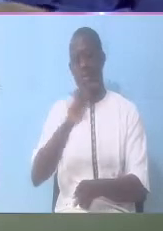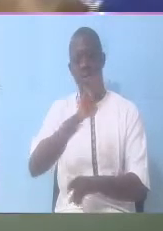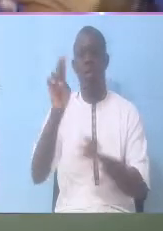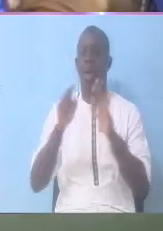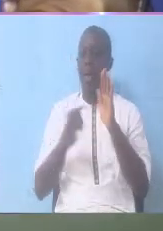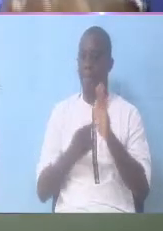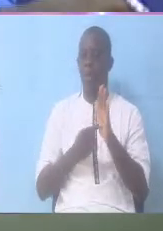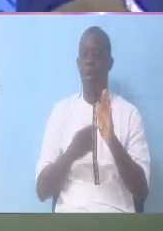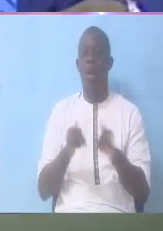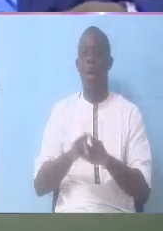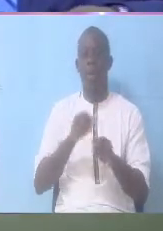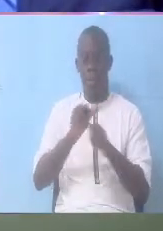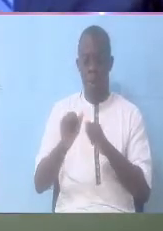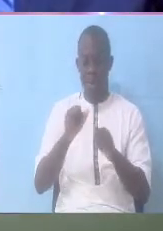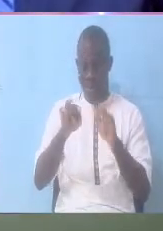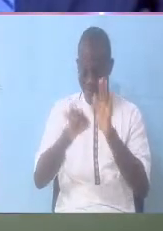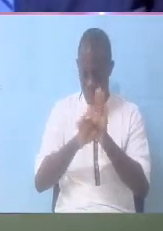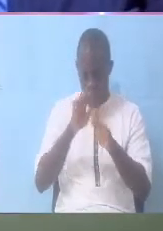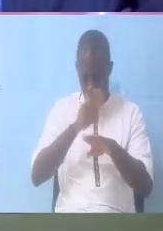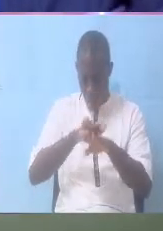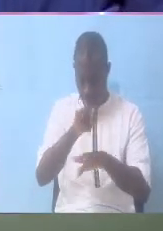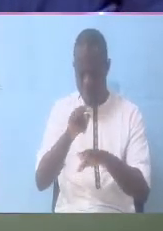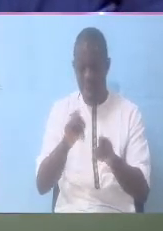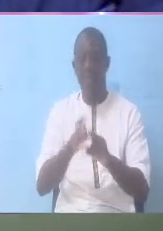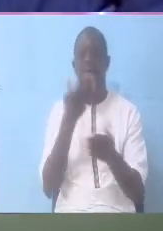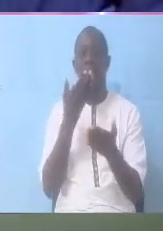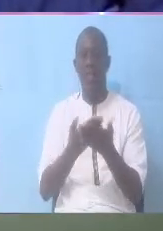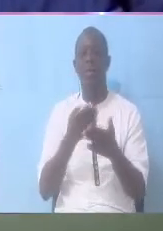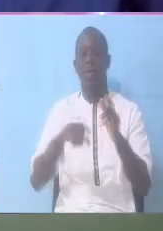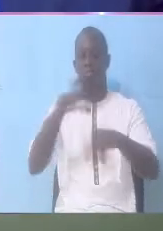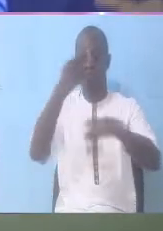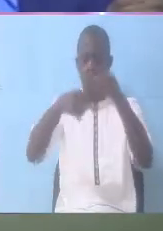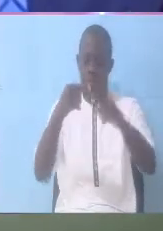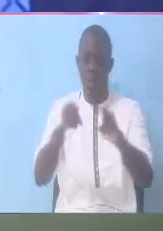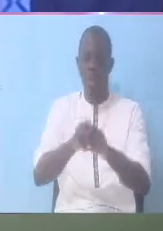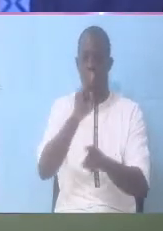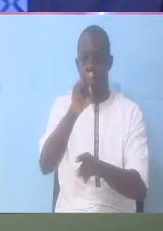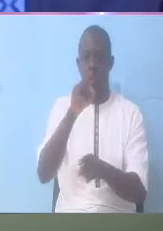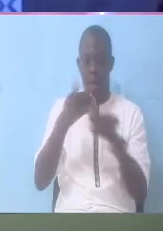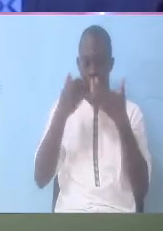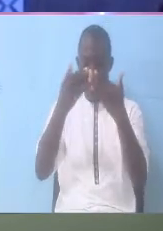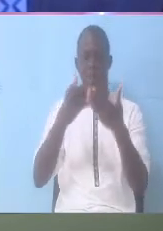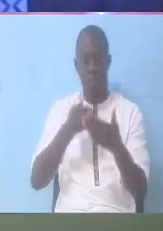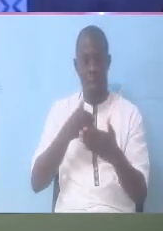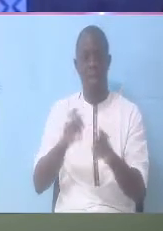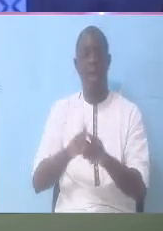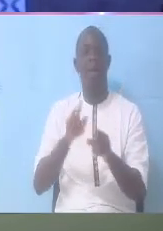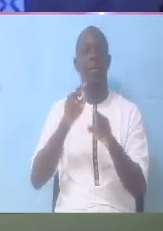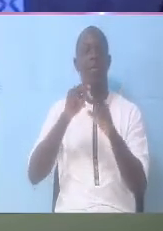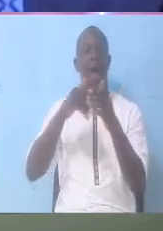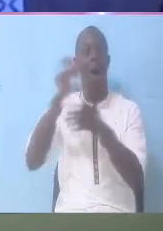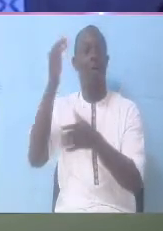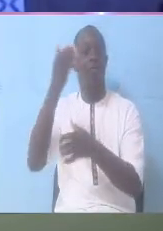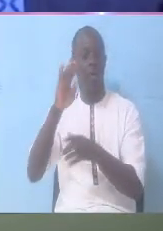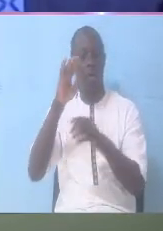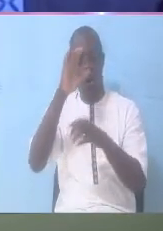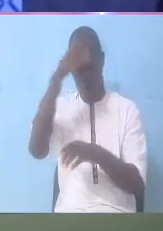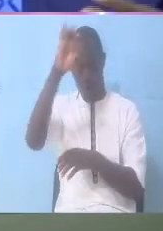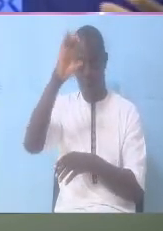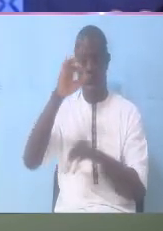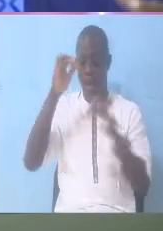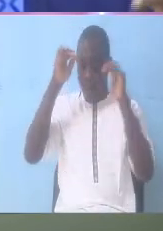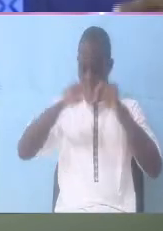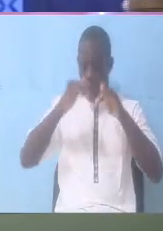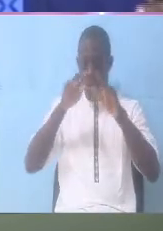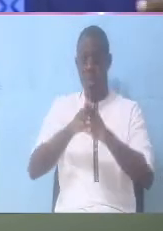yes, and we finish it and we moved on. You told me out of the commission hearing that this is